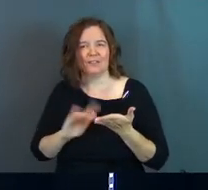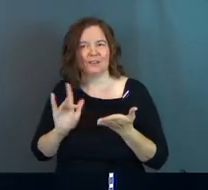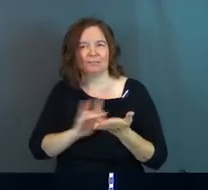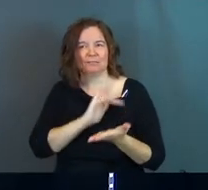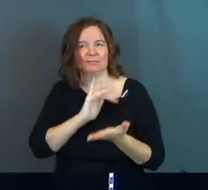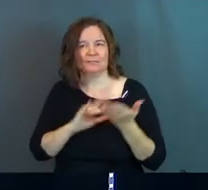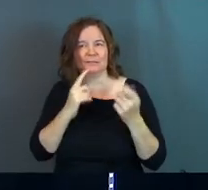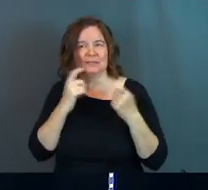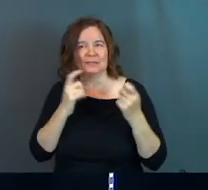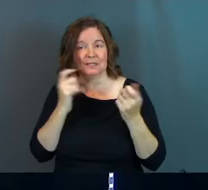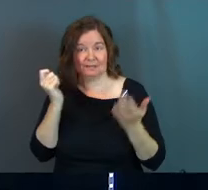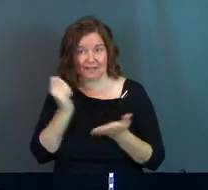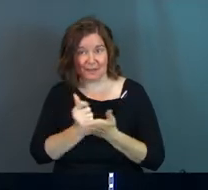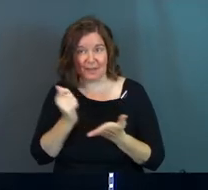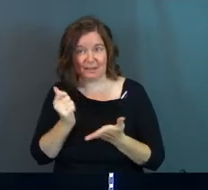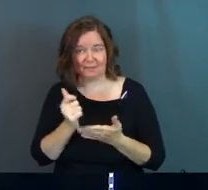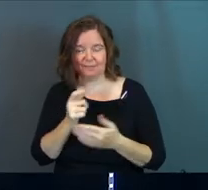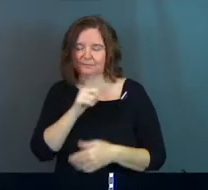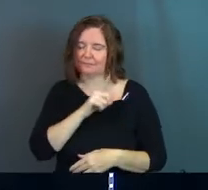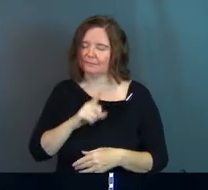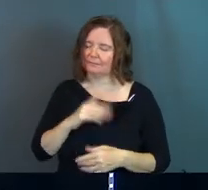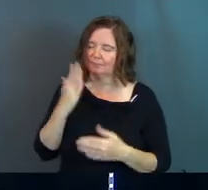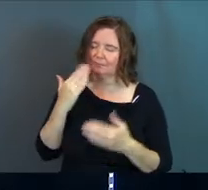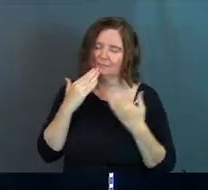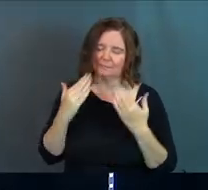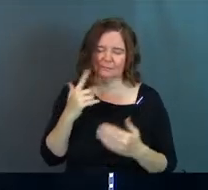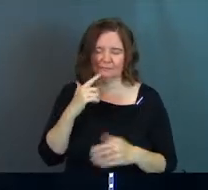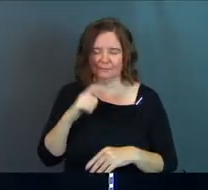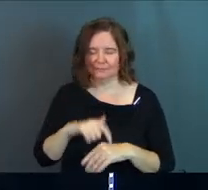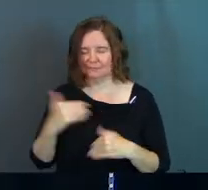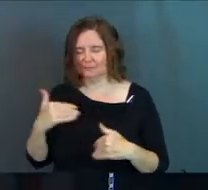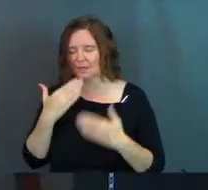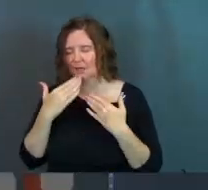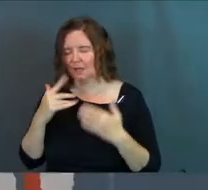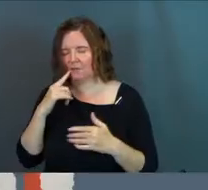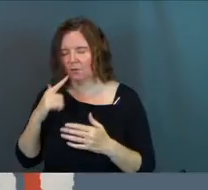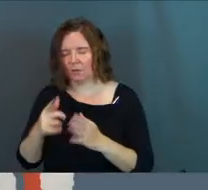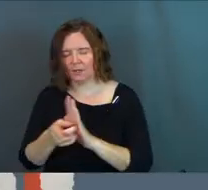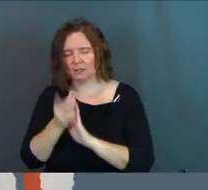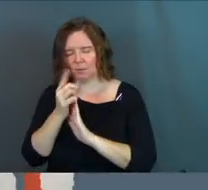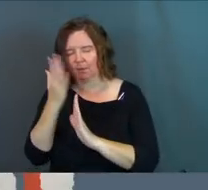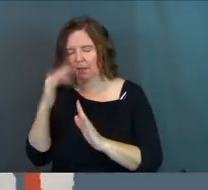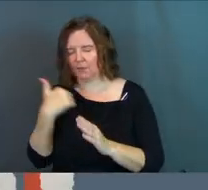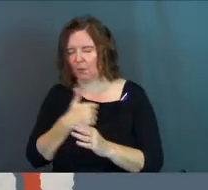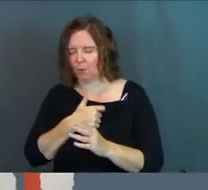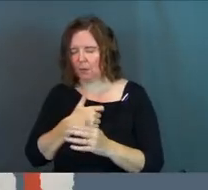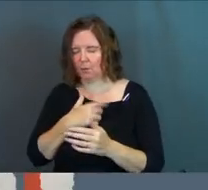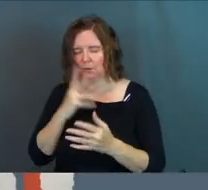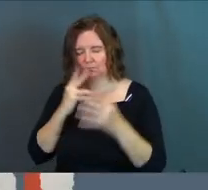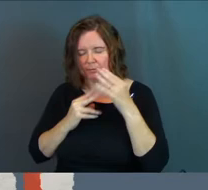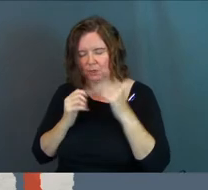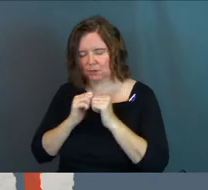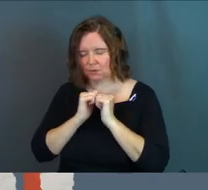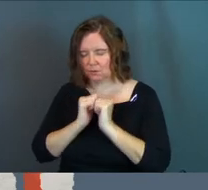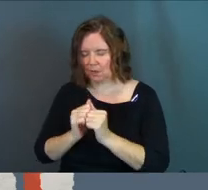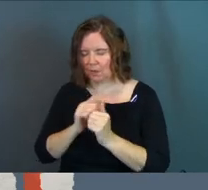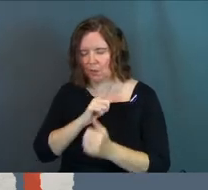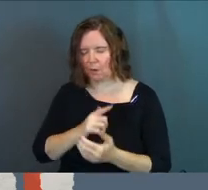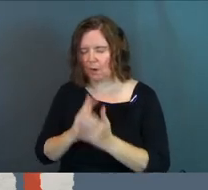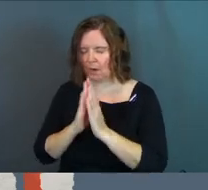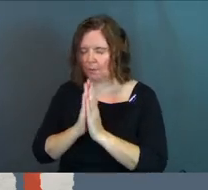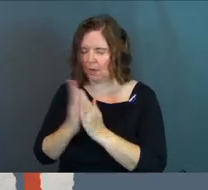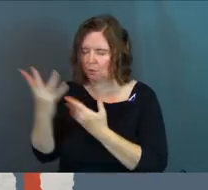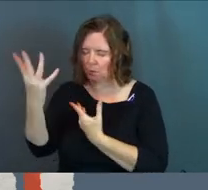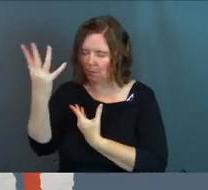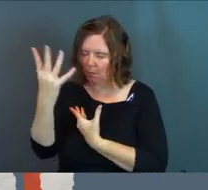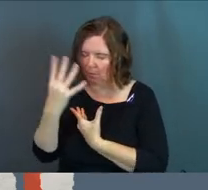Amen? Amen. Let me pray. Lord God, we just thank you, God, for this time. We thank you for this moment, God, that we're about to have together. Lord, I pray that you would